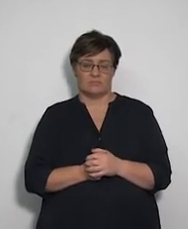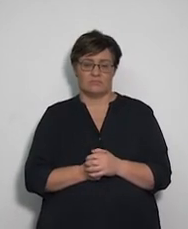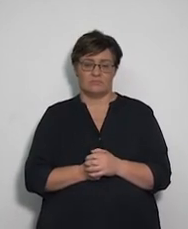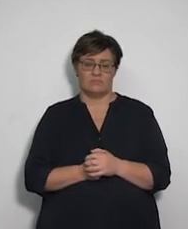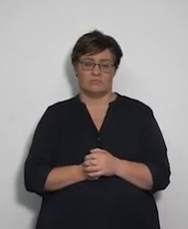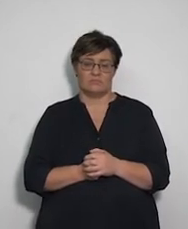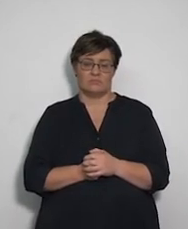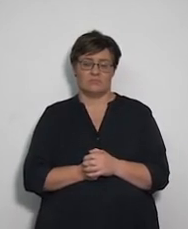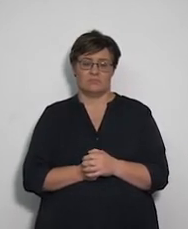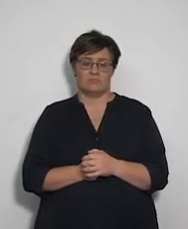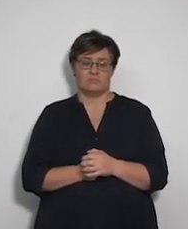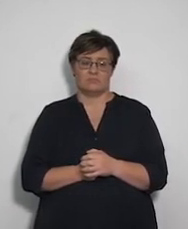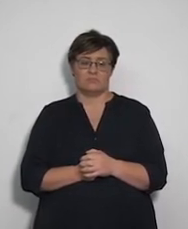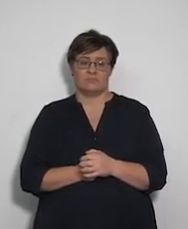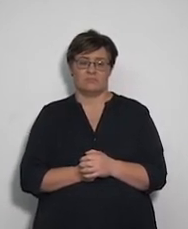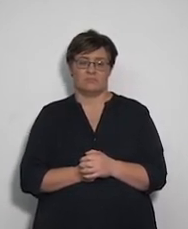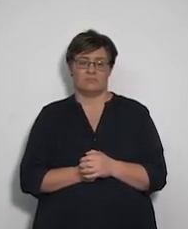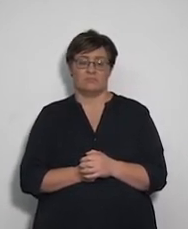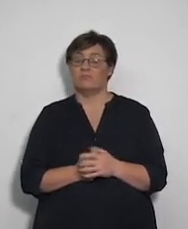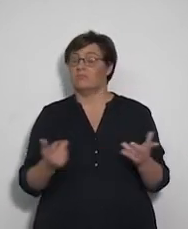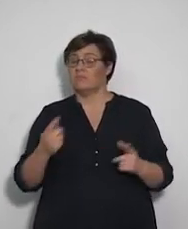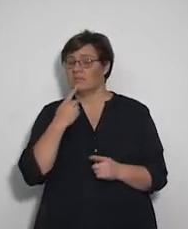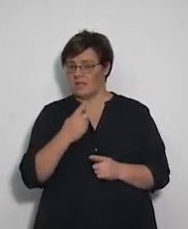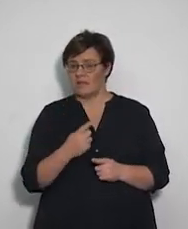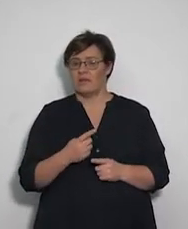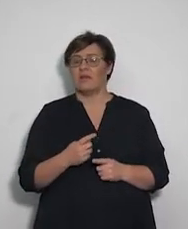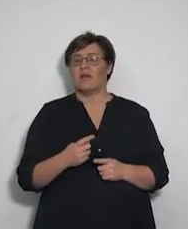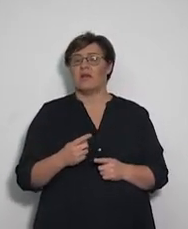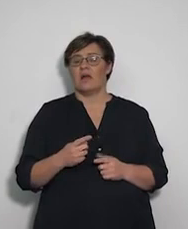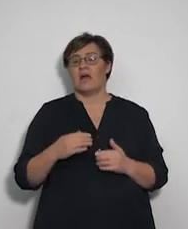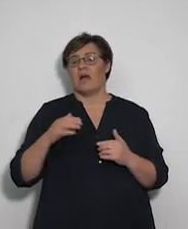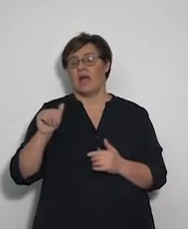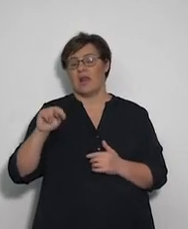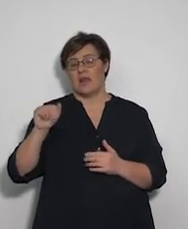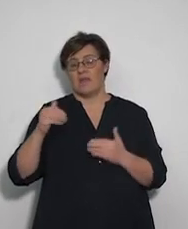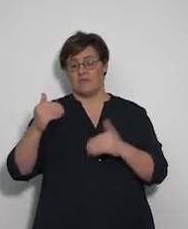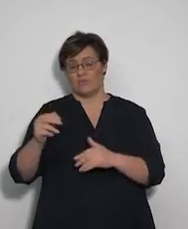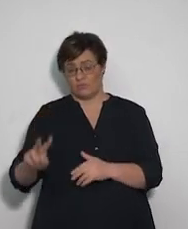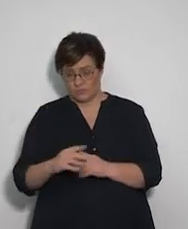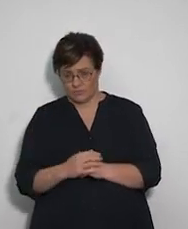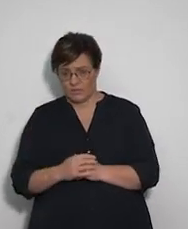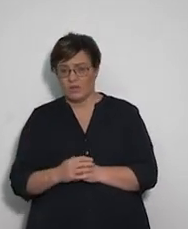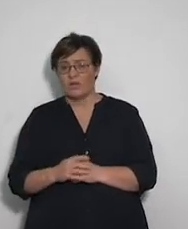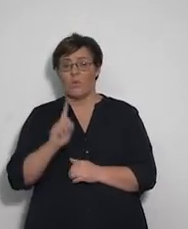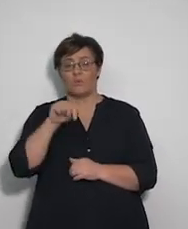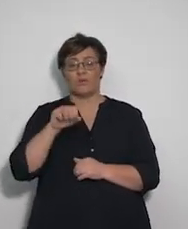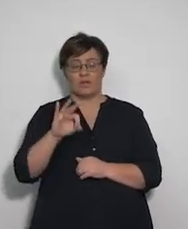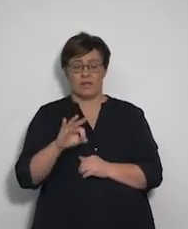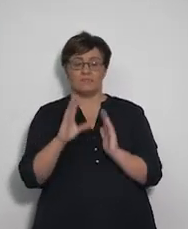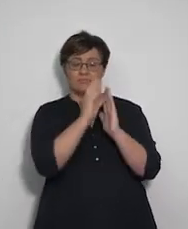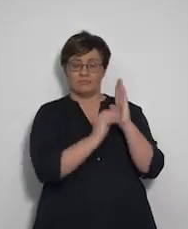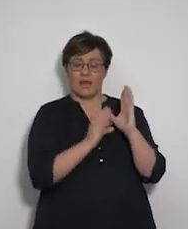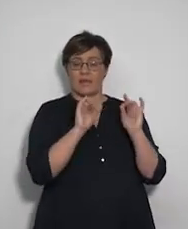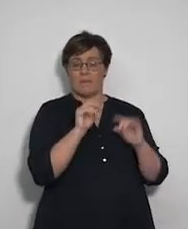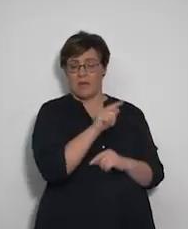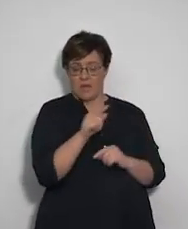and telophase. Right. As I mentioned, that was anaphase 2. Let's move on to 1.3. Write down the numbers